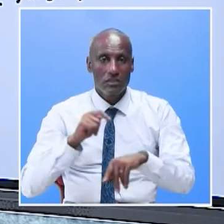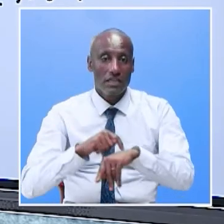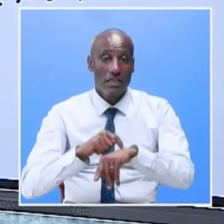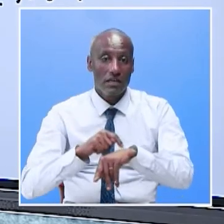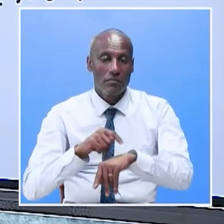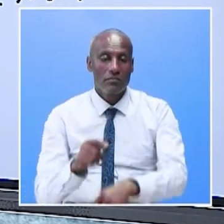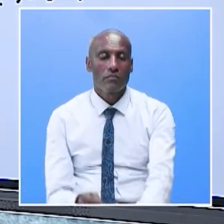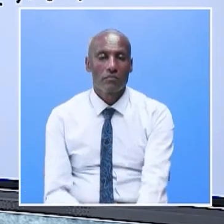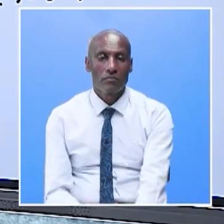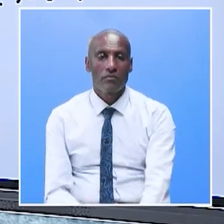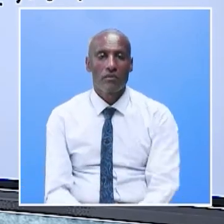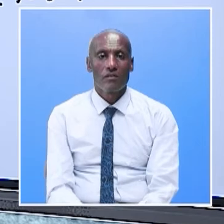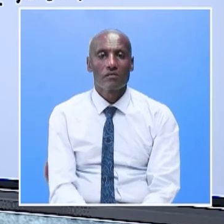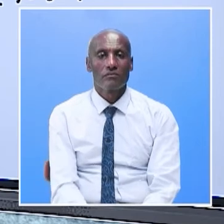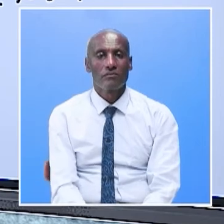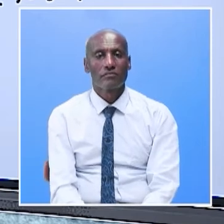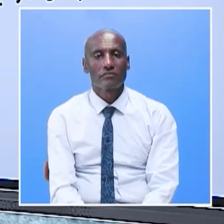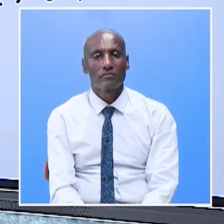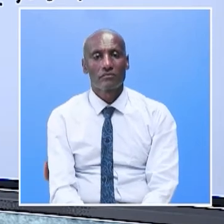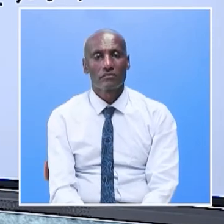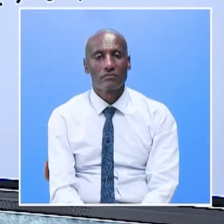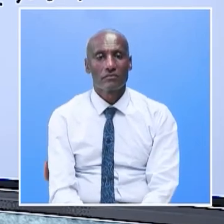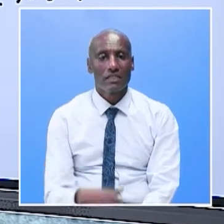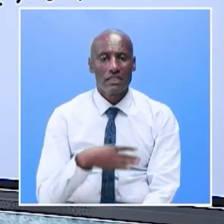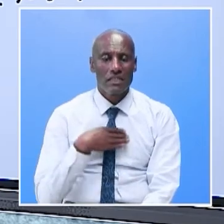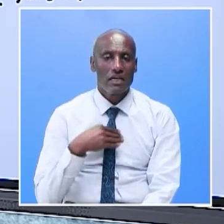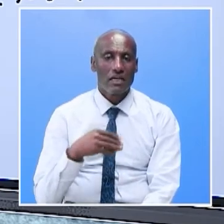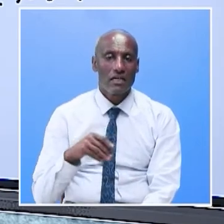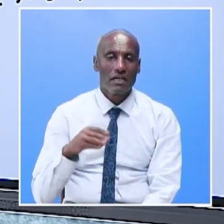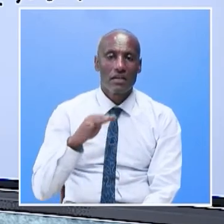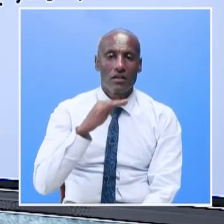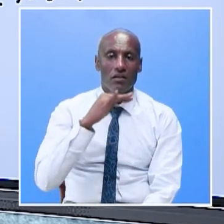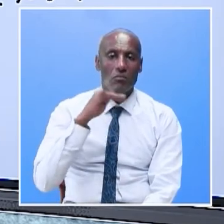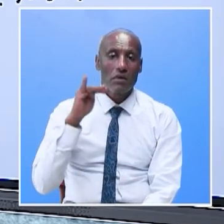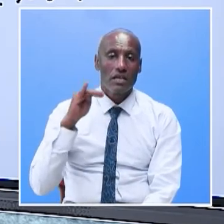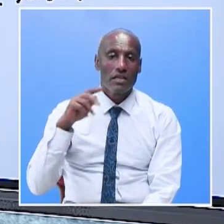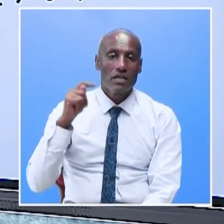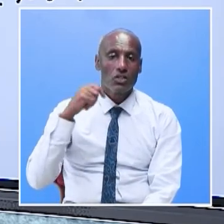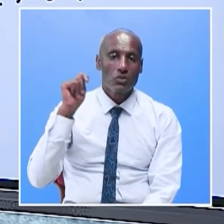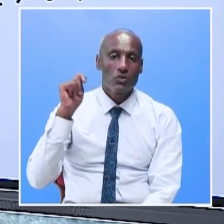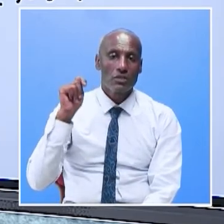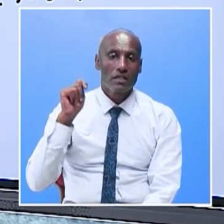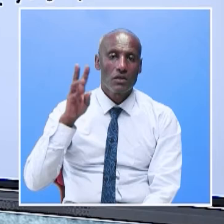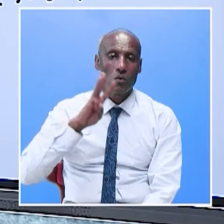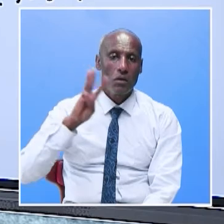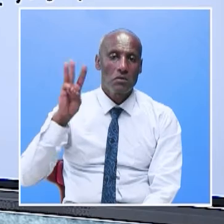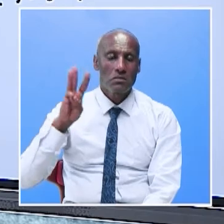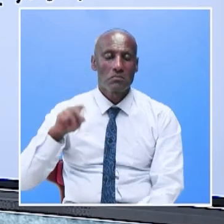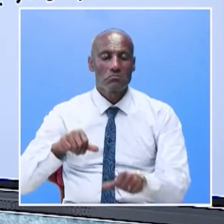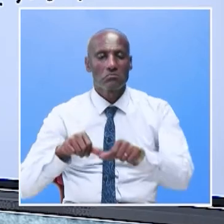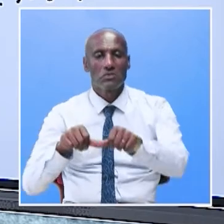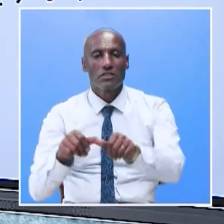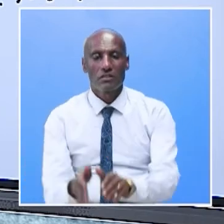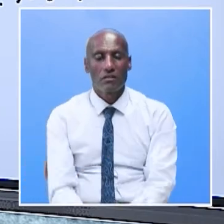of the week, but or months of the year, like Monday, Tuesday on 5th July and